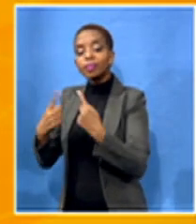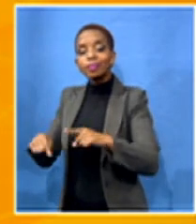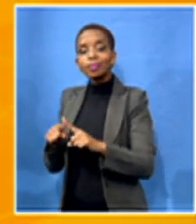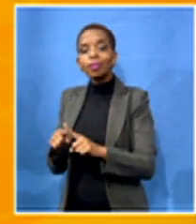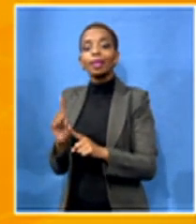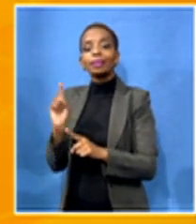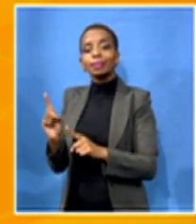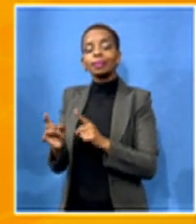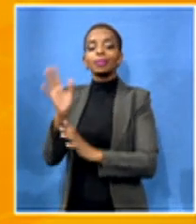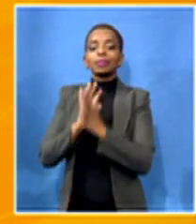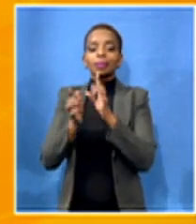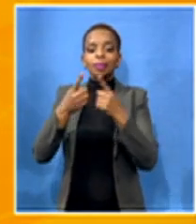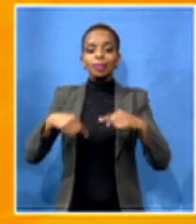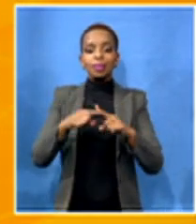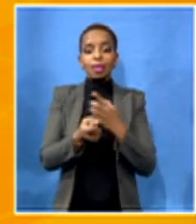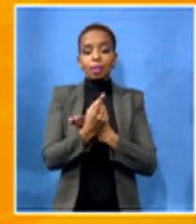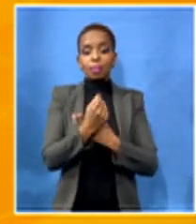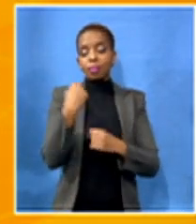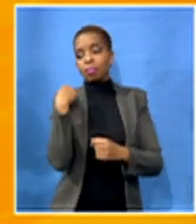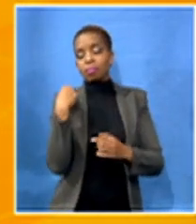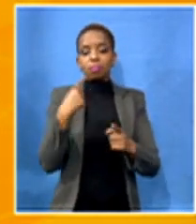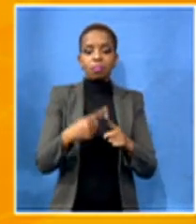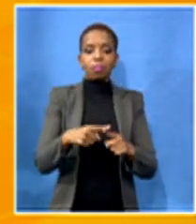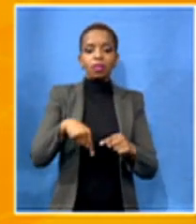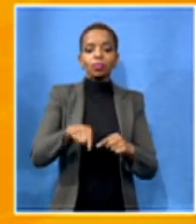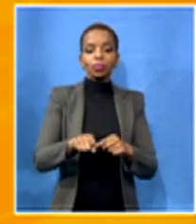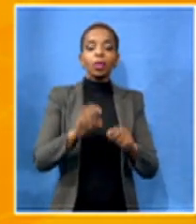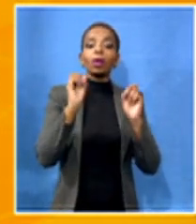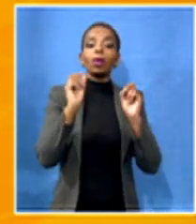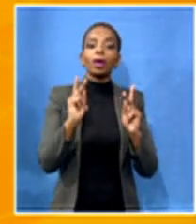sense of some of the leading news stories that have come out so far this week. All right, just gone 7. Let's get